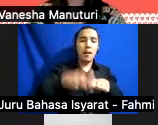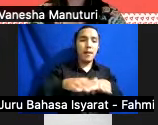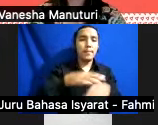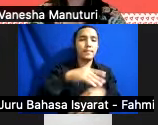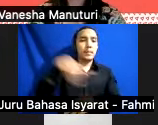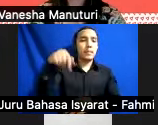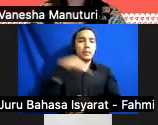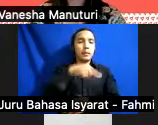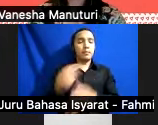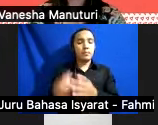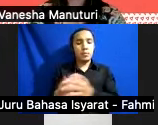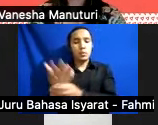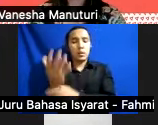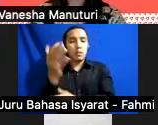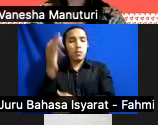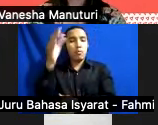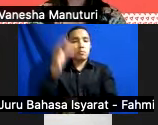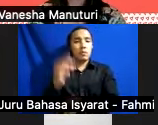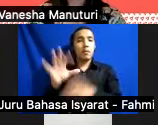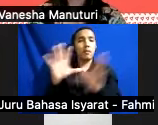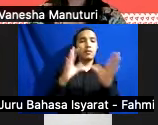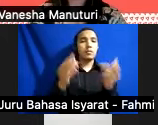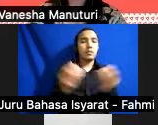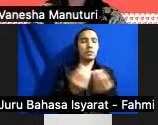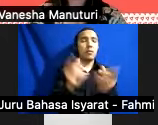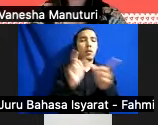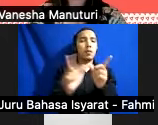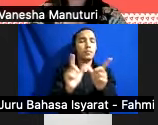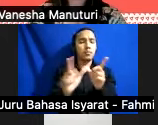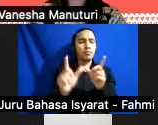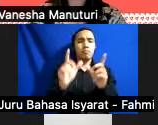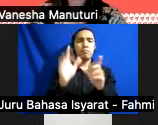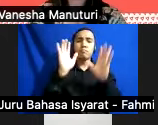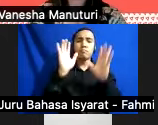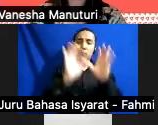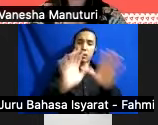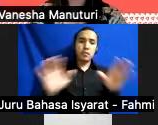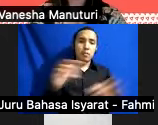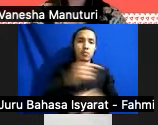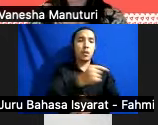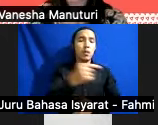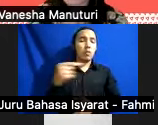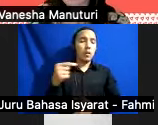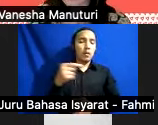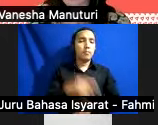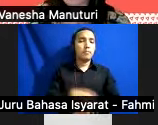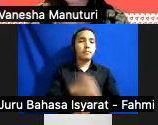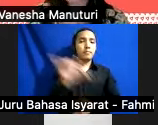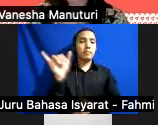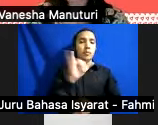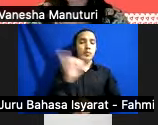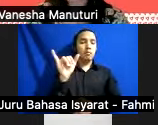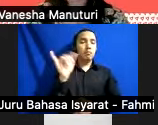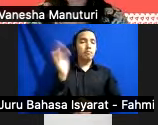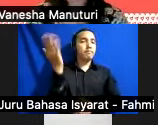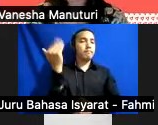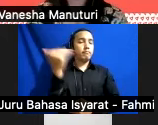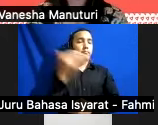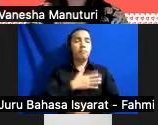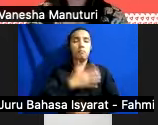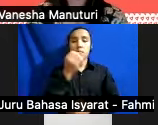city. Although I must admit that there are still some misgivings from our part. Well, as I mentioned earlier at the